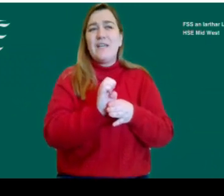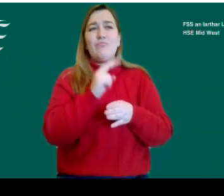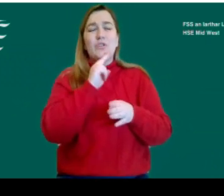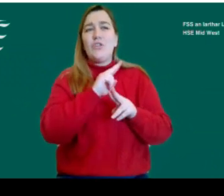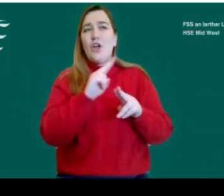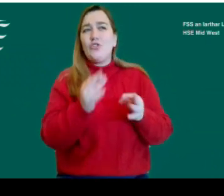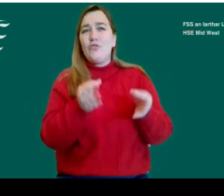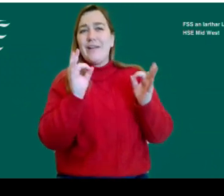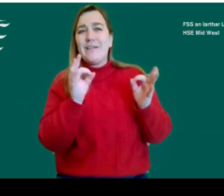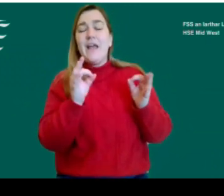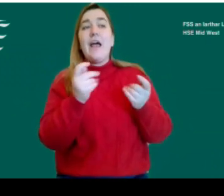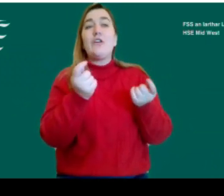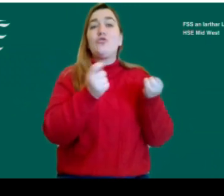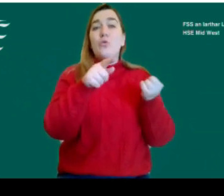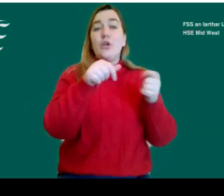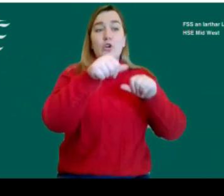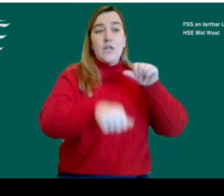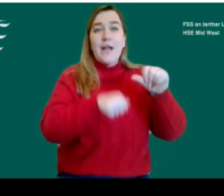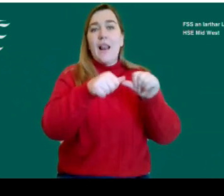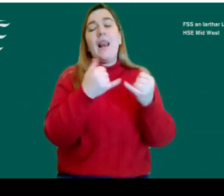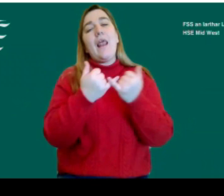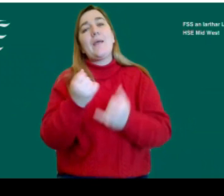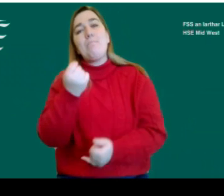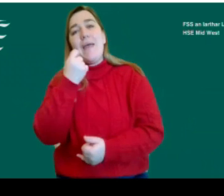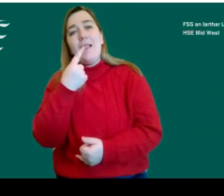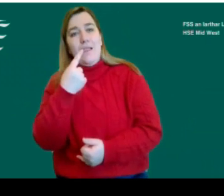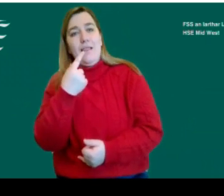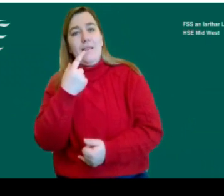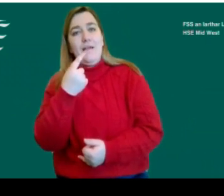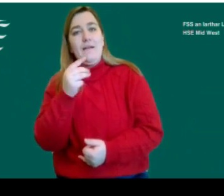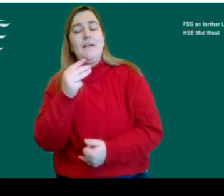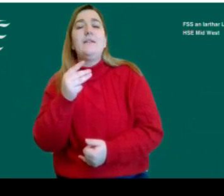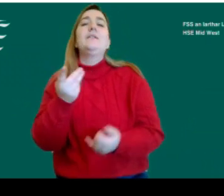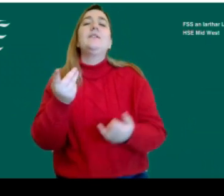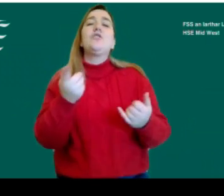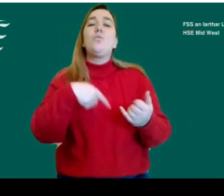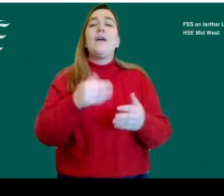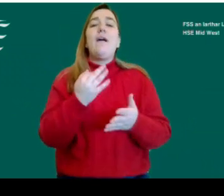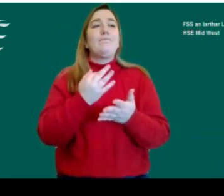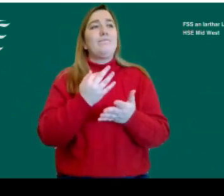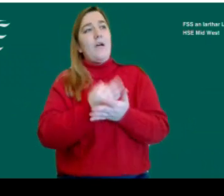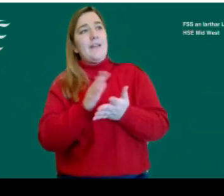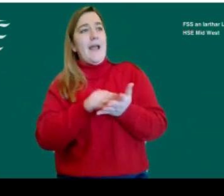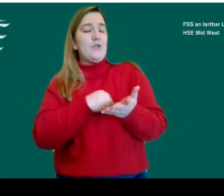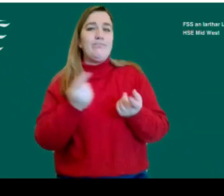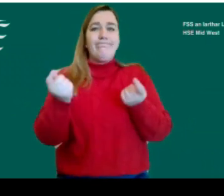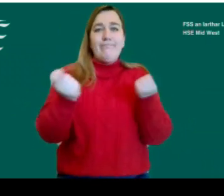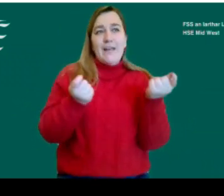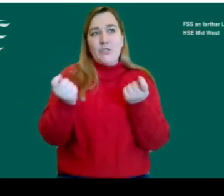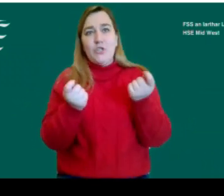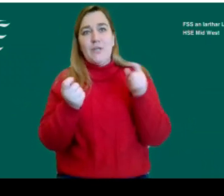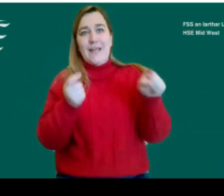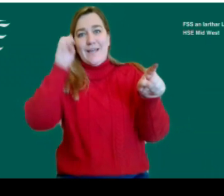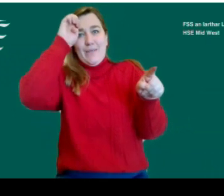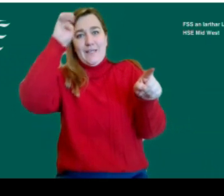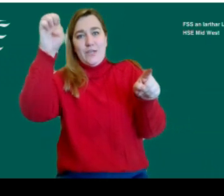pill. And we're often kind of managing the picture what are the other medical issues or